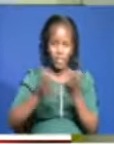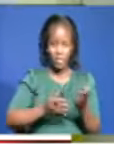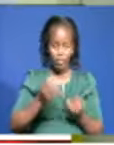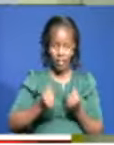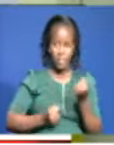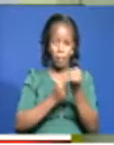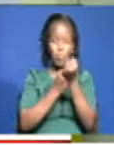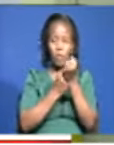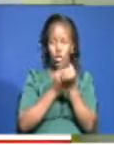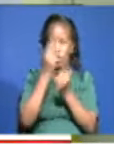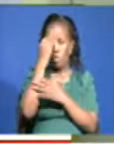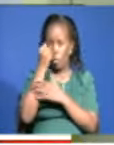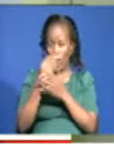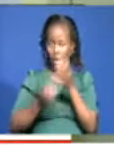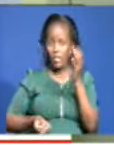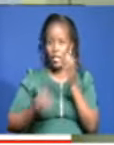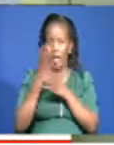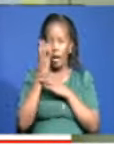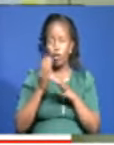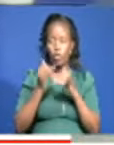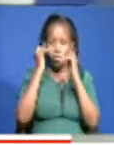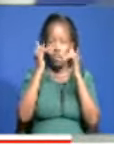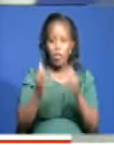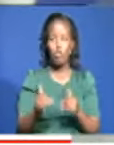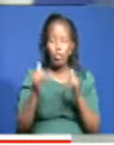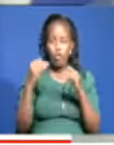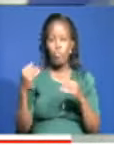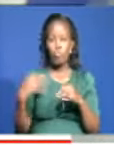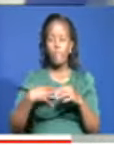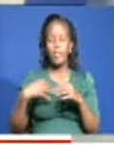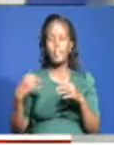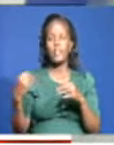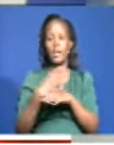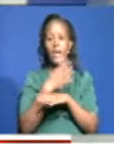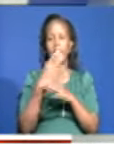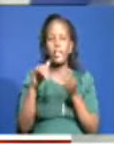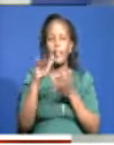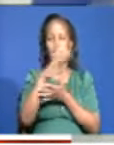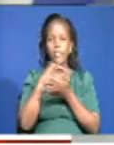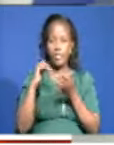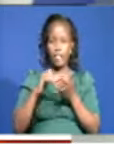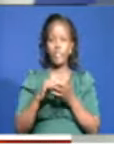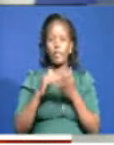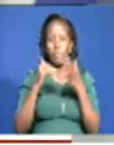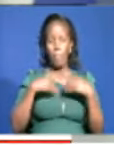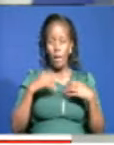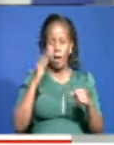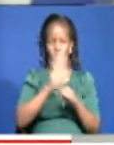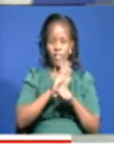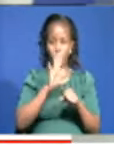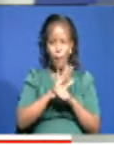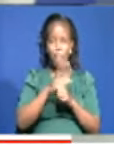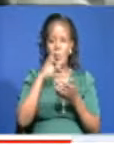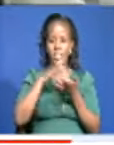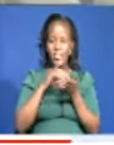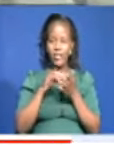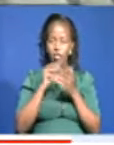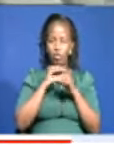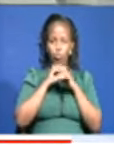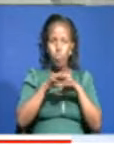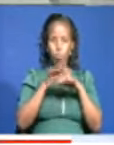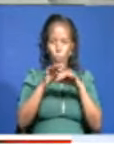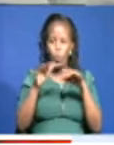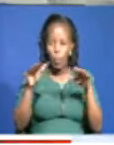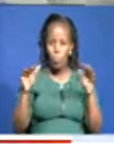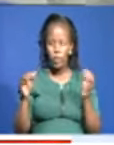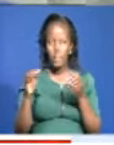following the launching of a new comprehensive breast cancer center. With breast cancer cases spiraling in the country, the center will